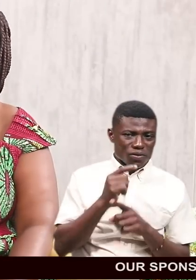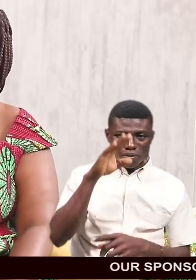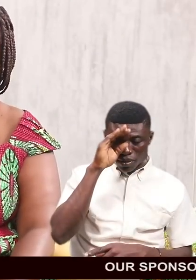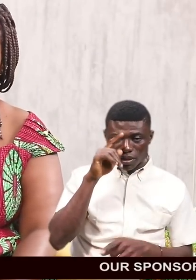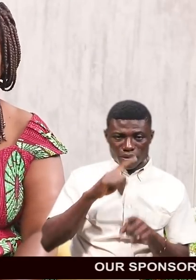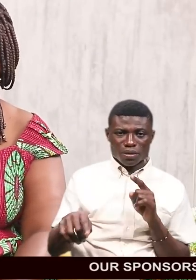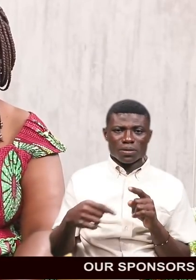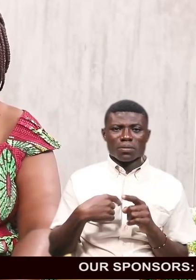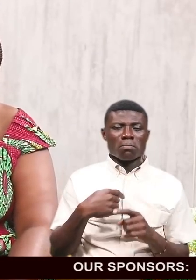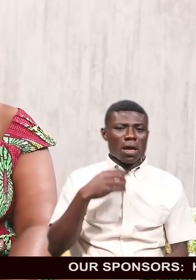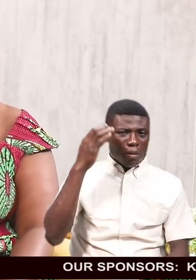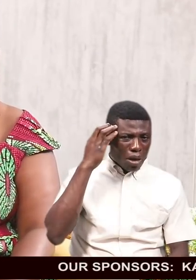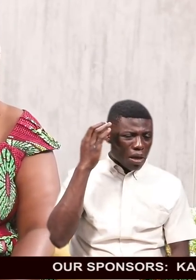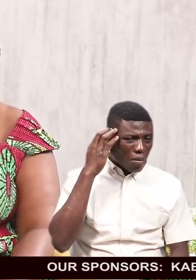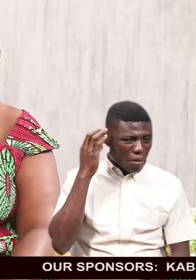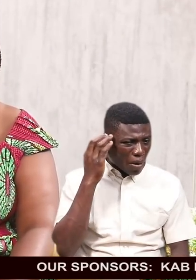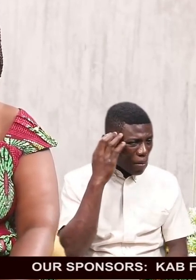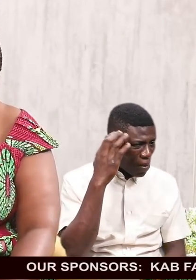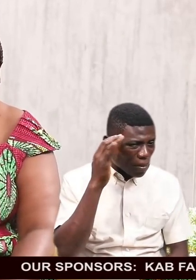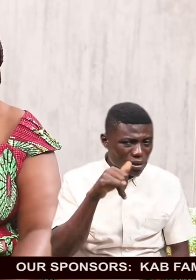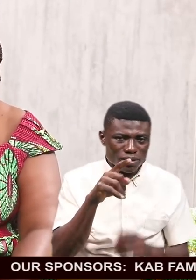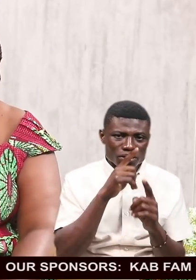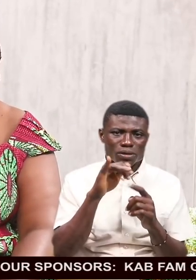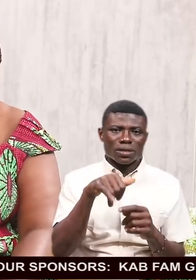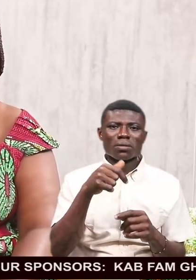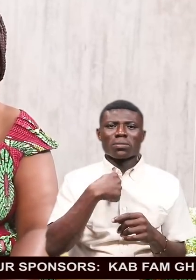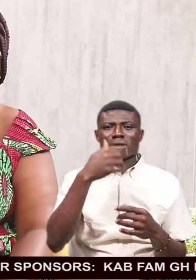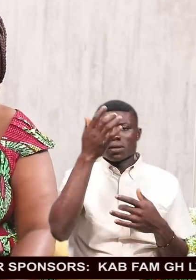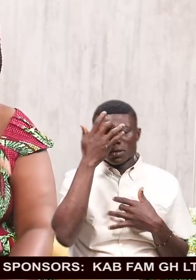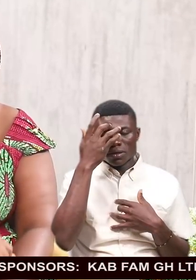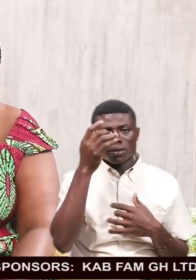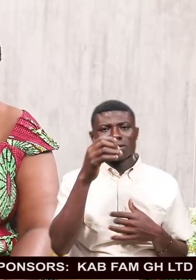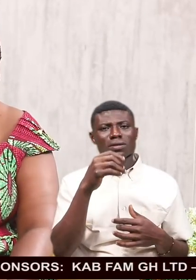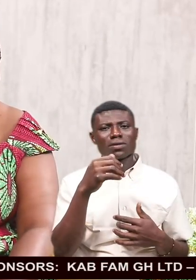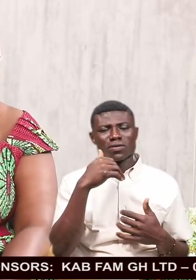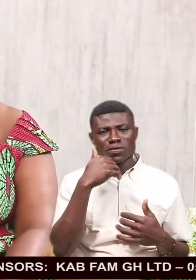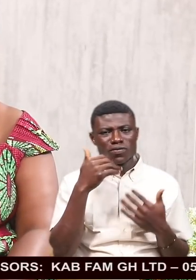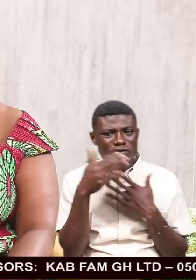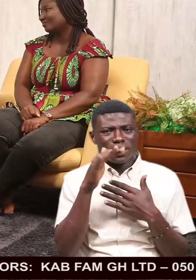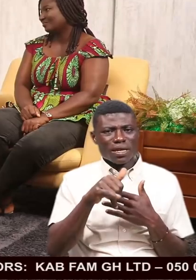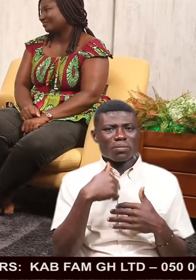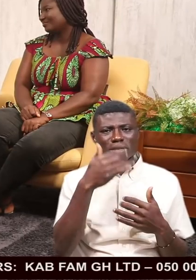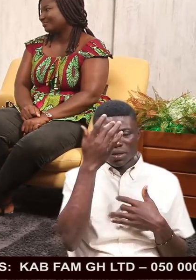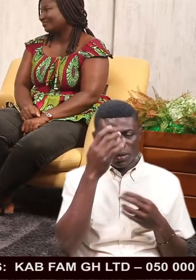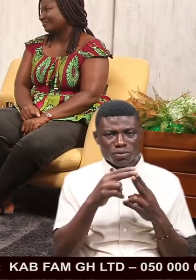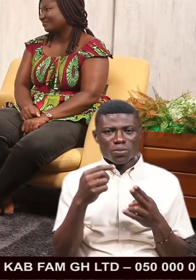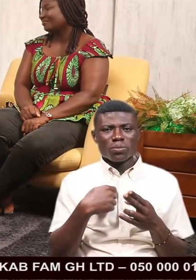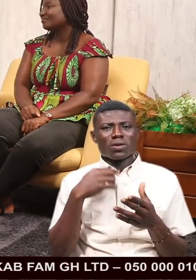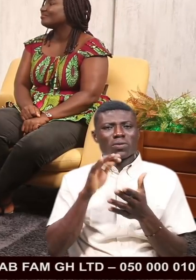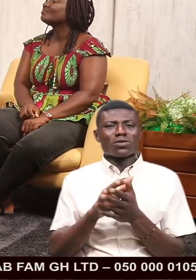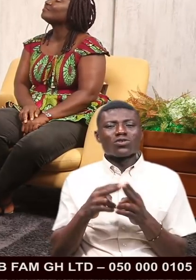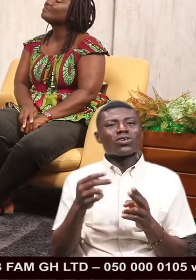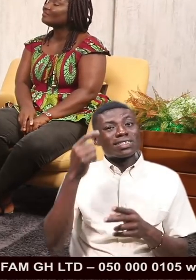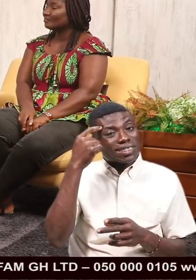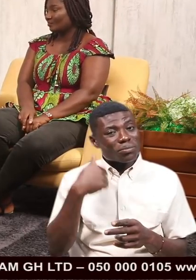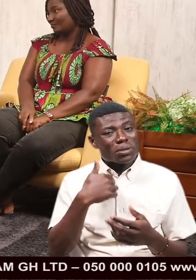Nenso matete se o se na me yare nti no so se mewu nti waware yare fo a ebi